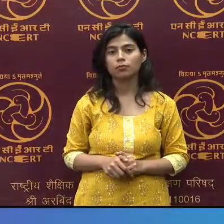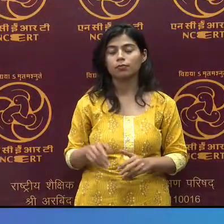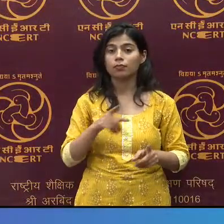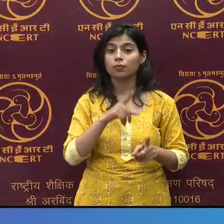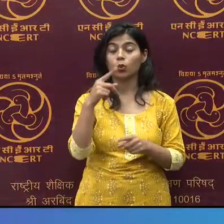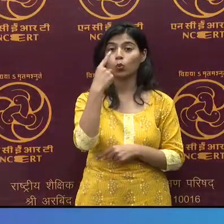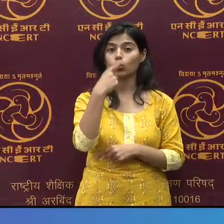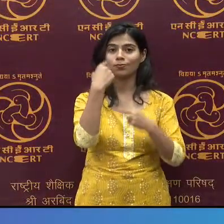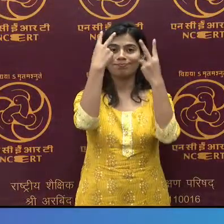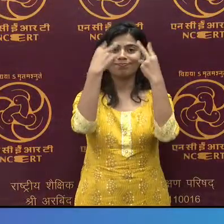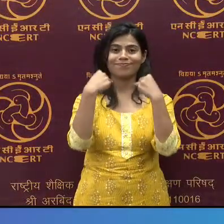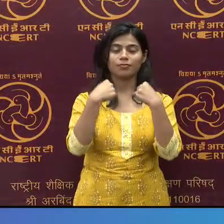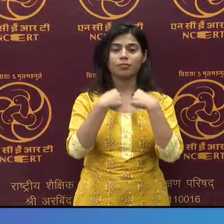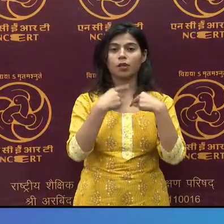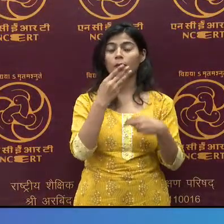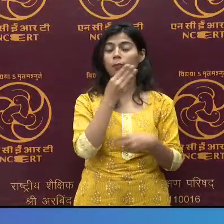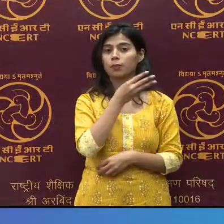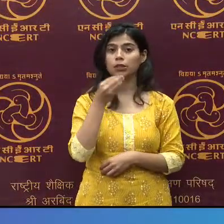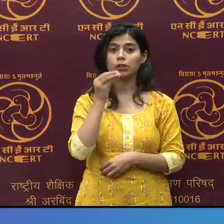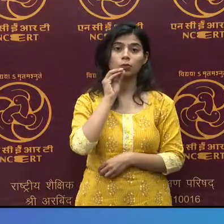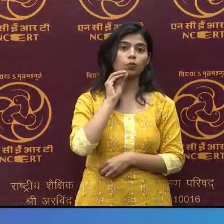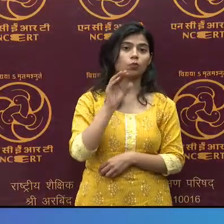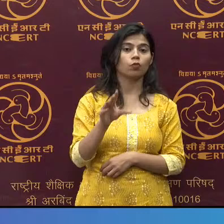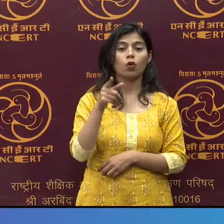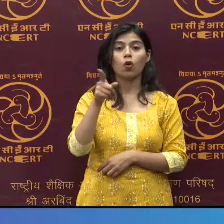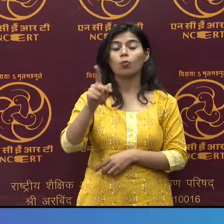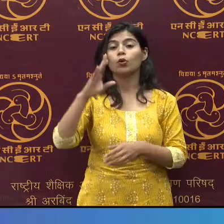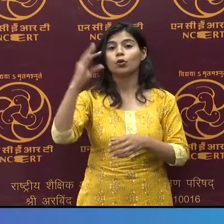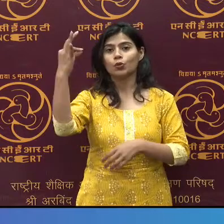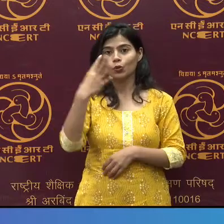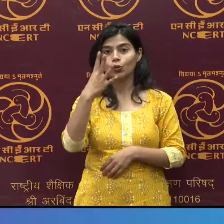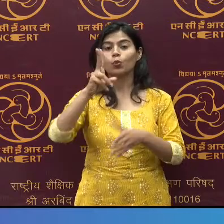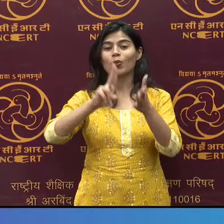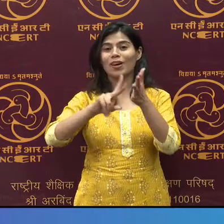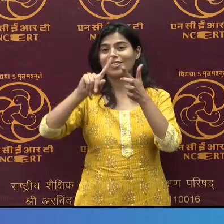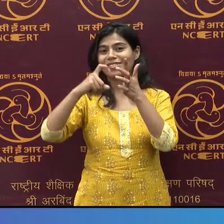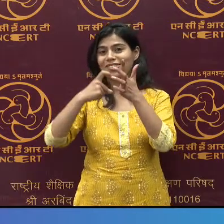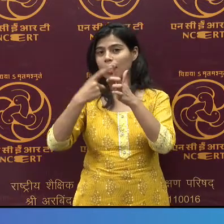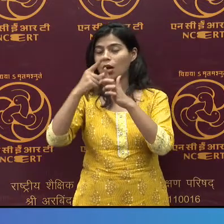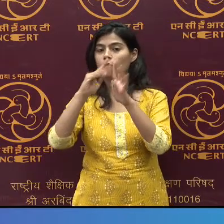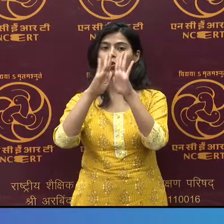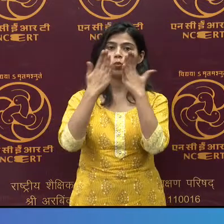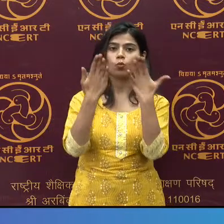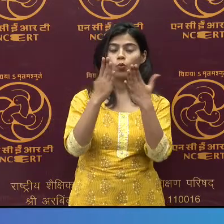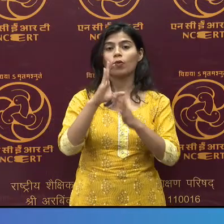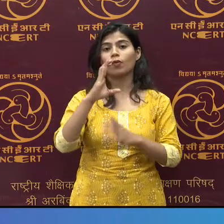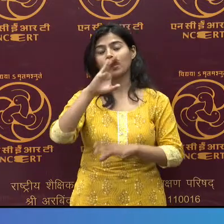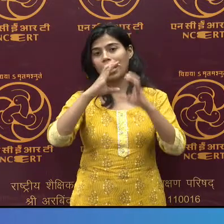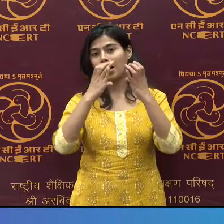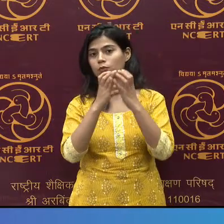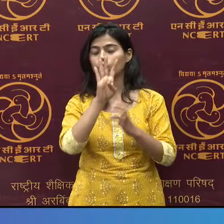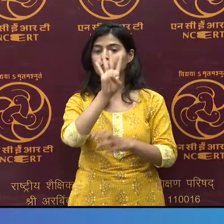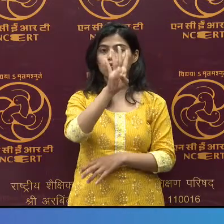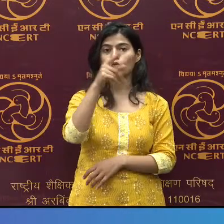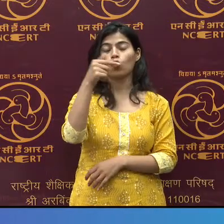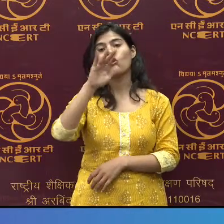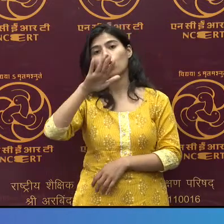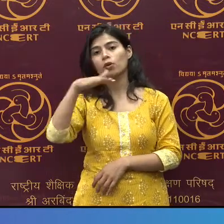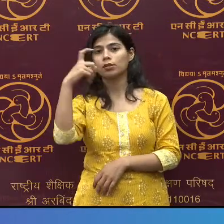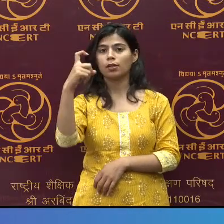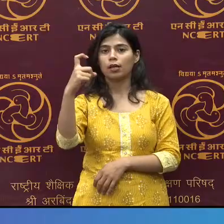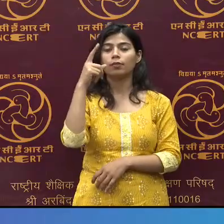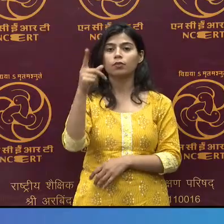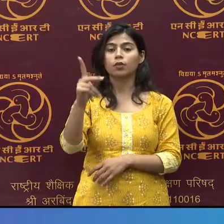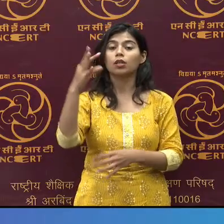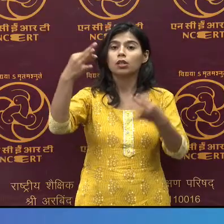Dear viewers, please also be informed that the new NCERT textbooks for classes 4 and 7 are now available on